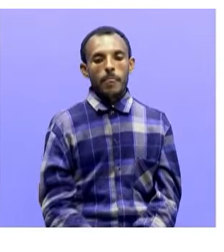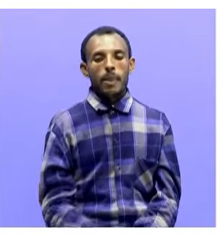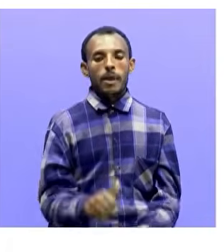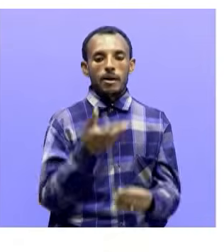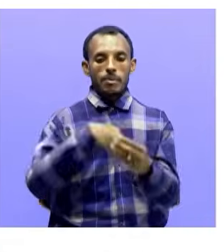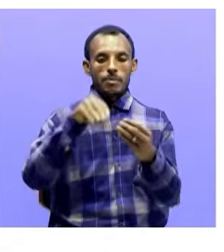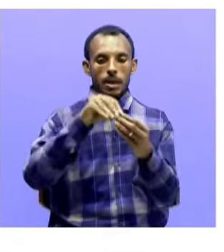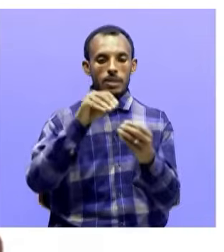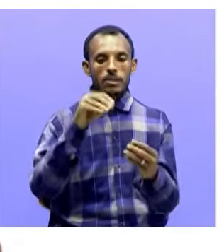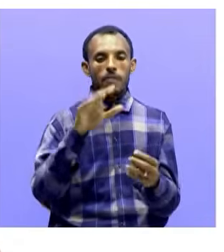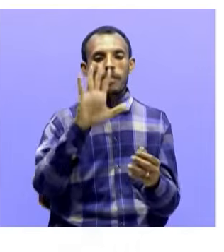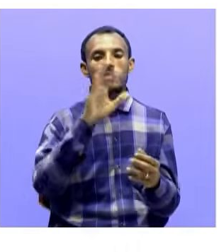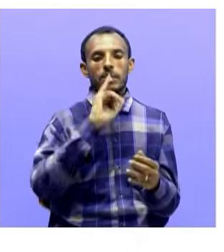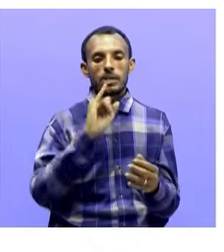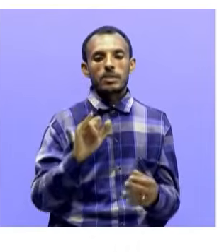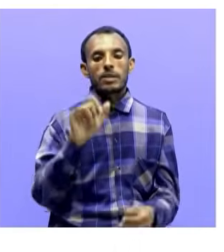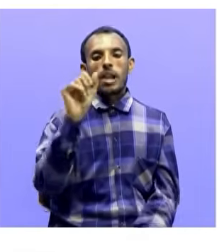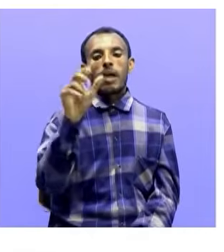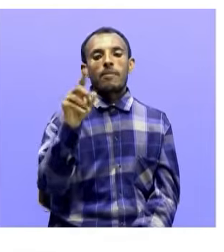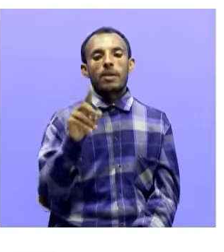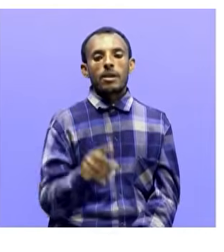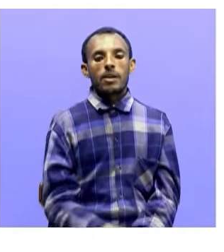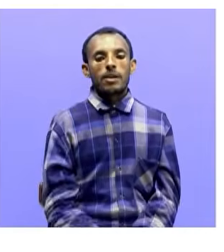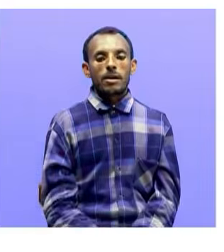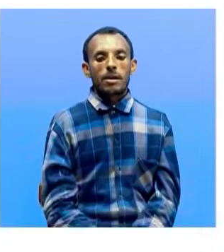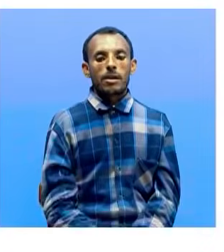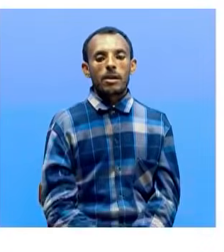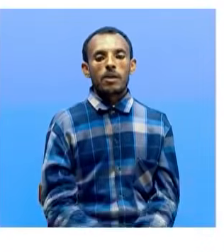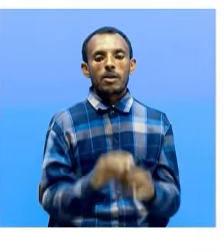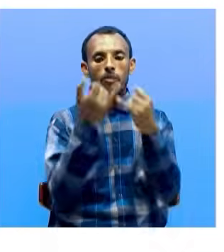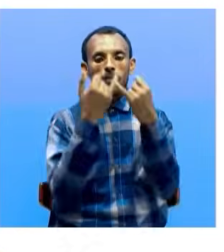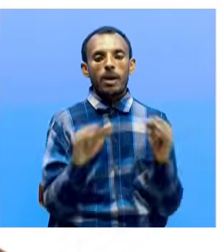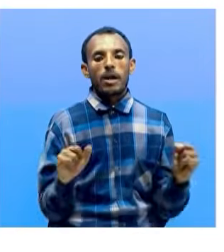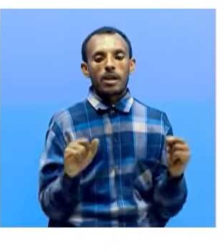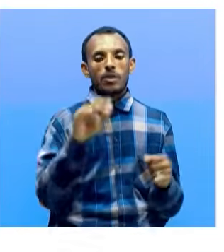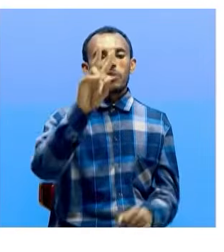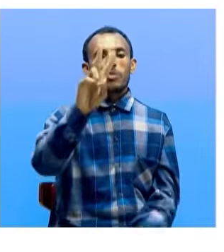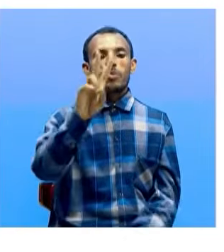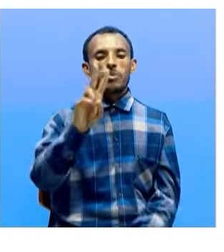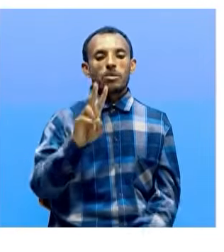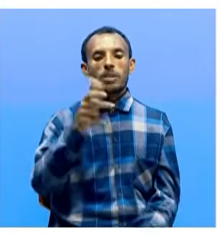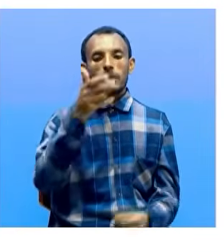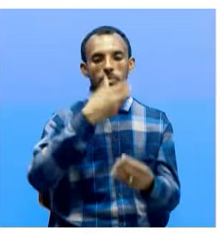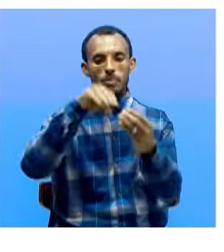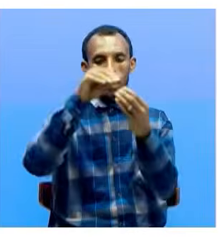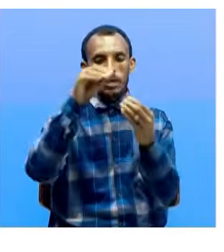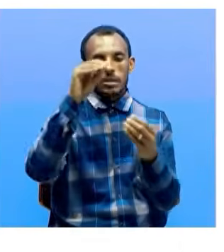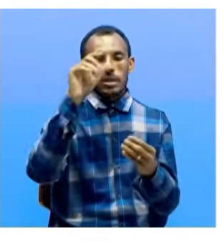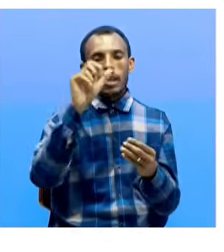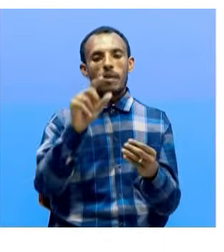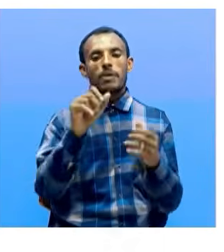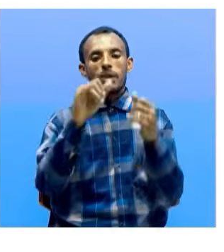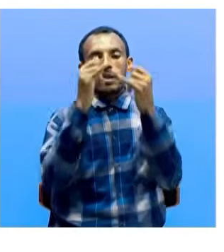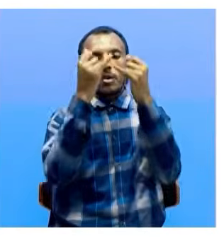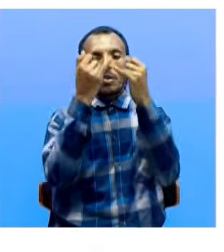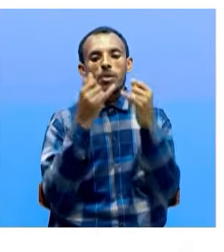plus 5th. The 5th item is 11. You divide this by 2. 10 plus 11 is this 21 over 2.